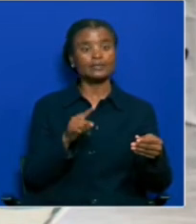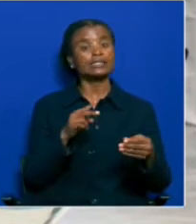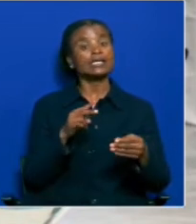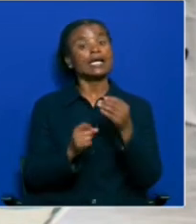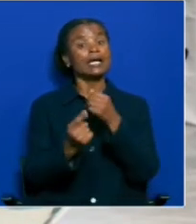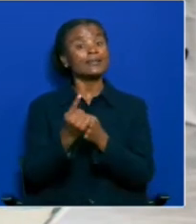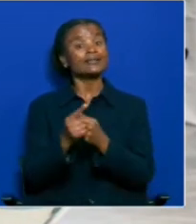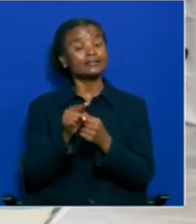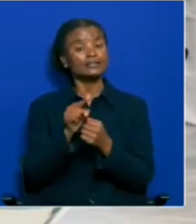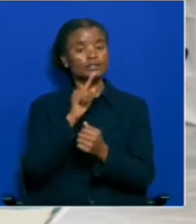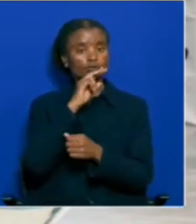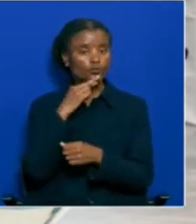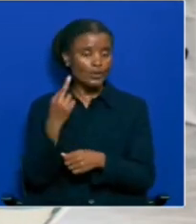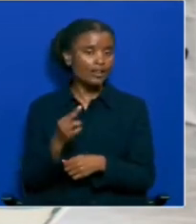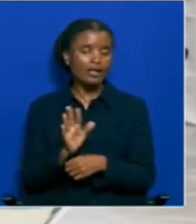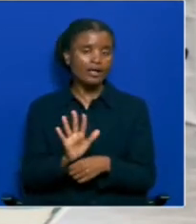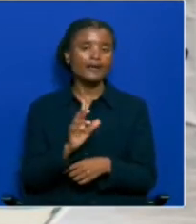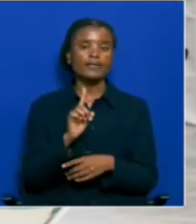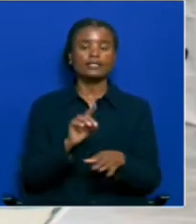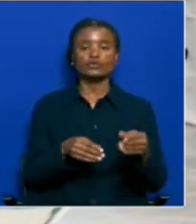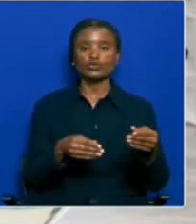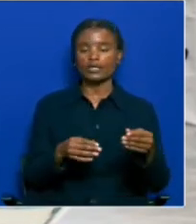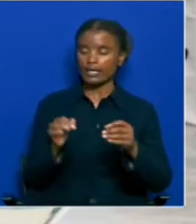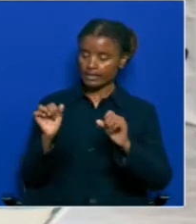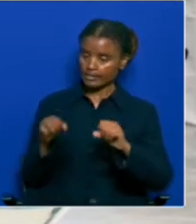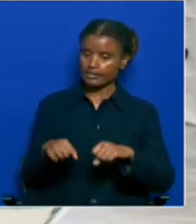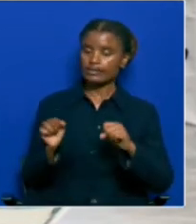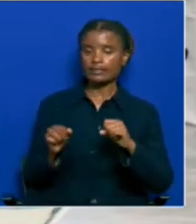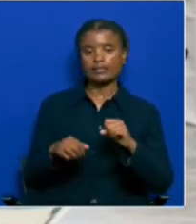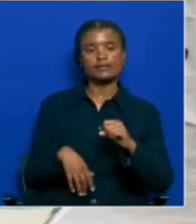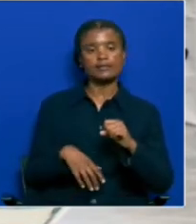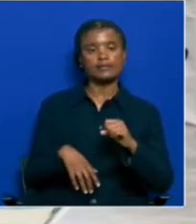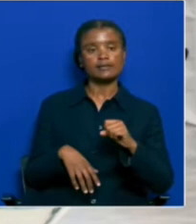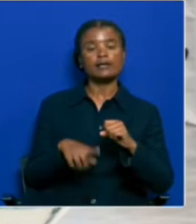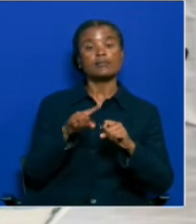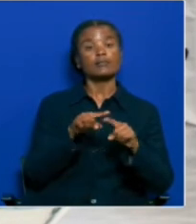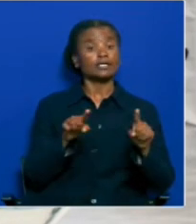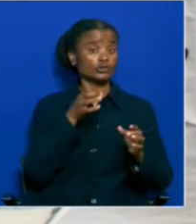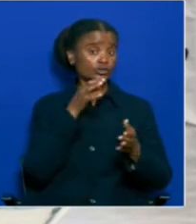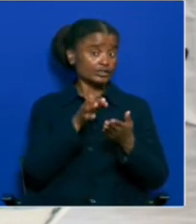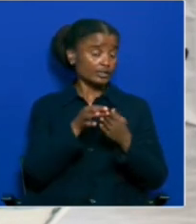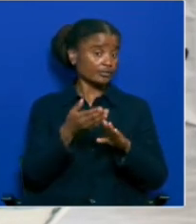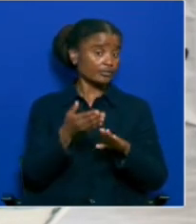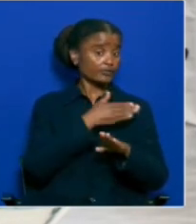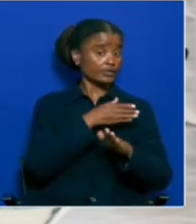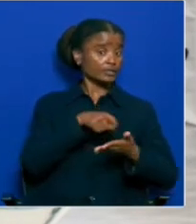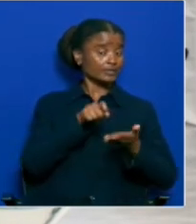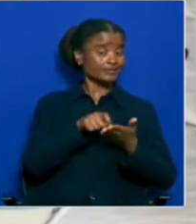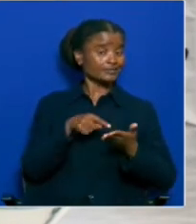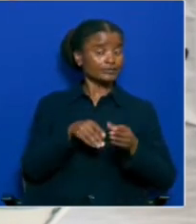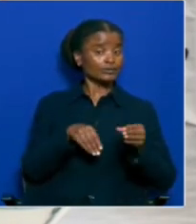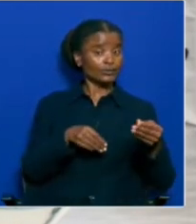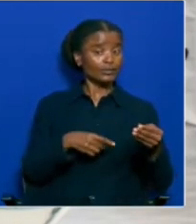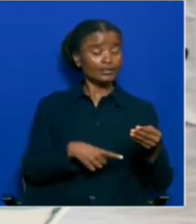what the document is telling us. I agree with you on this one. So are you suggesting that prior to the signature of this document,